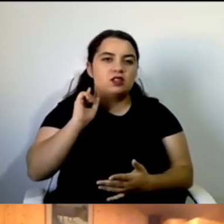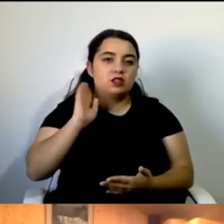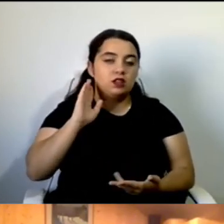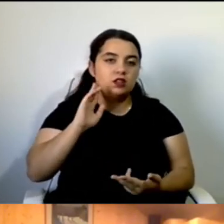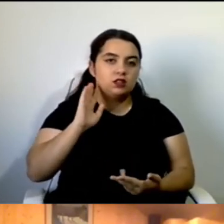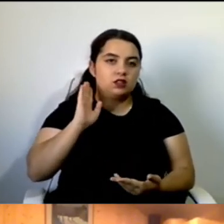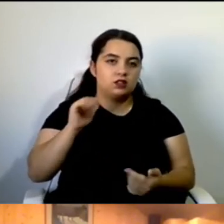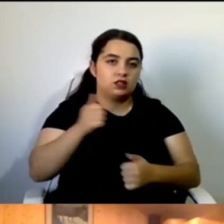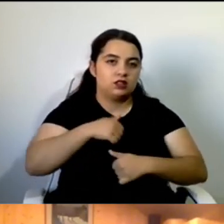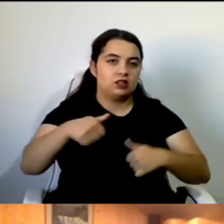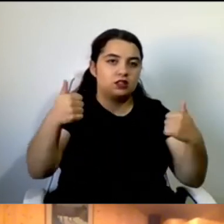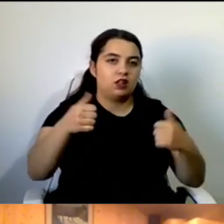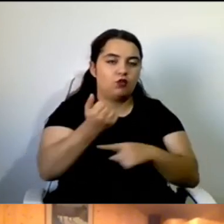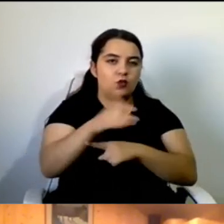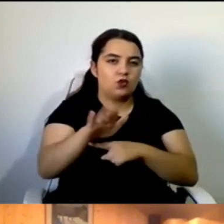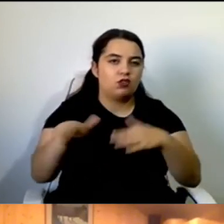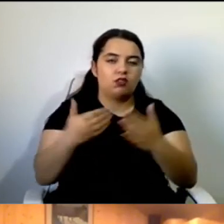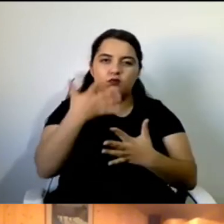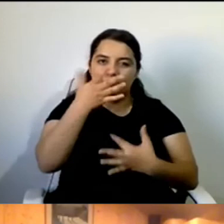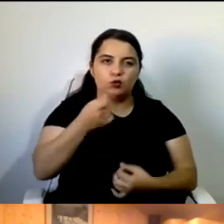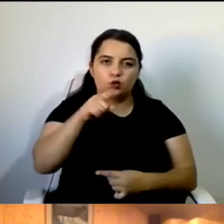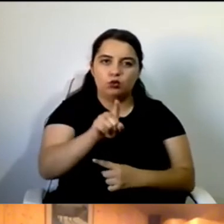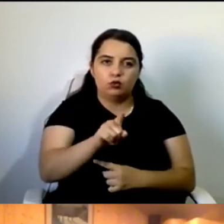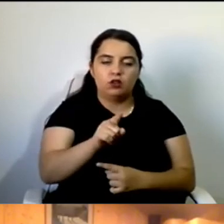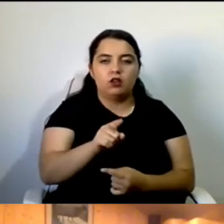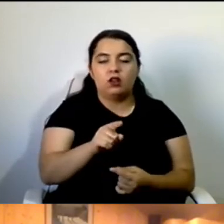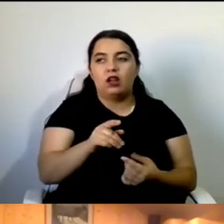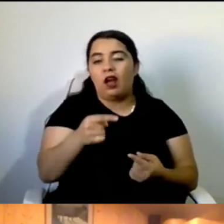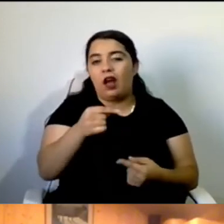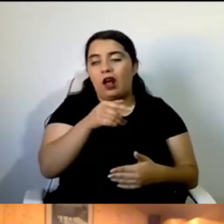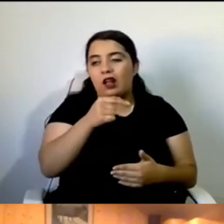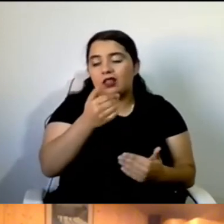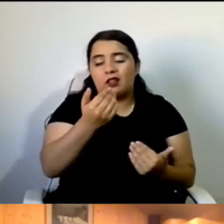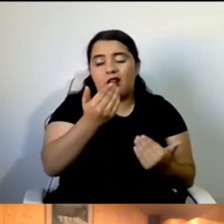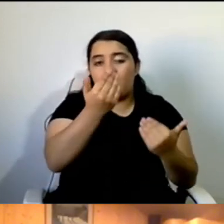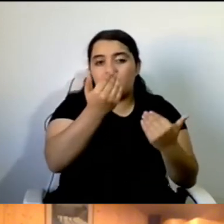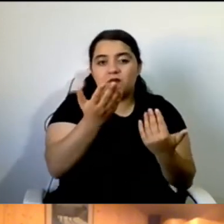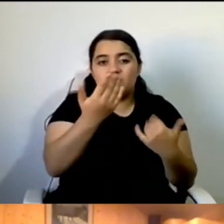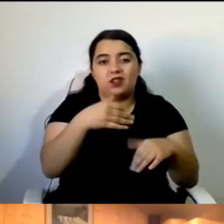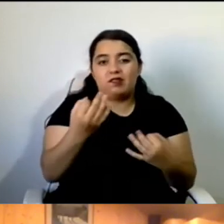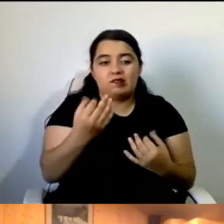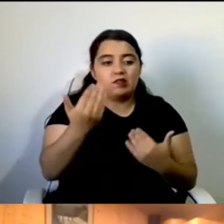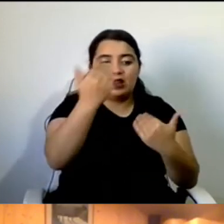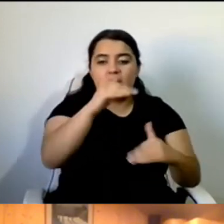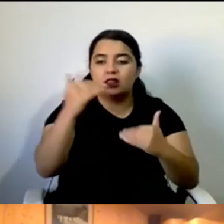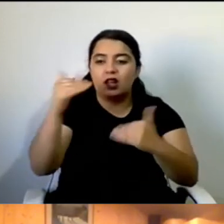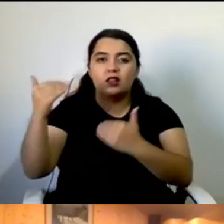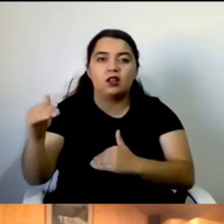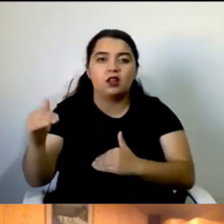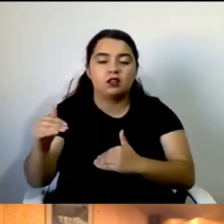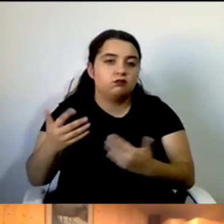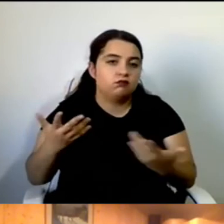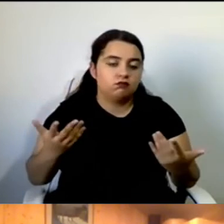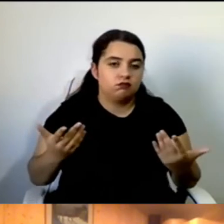Basically, there's a lot of limitations in what it is or isn't. But basically, the legislation, the right to